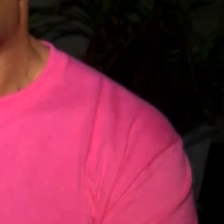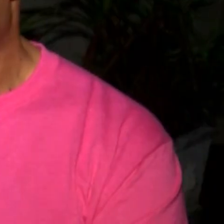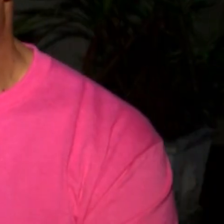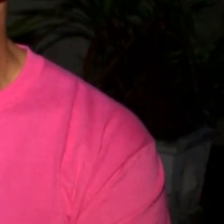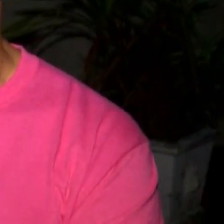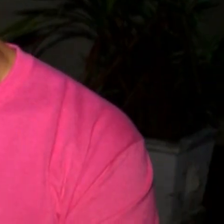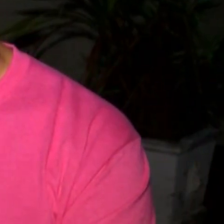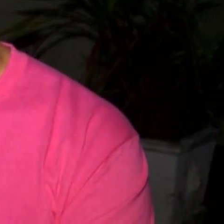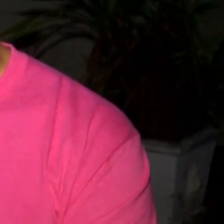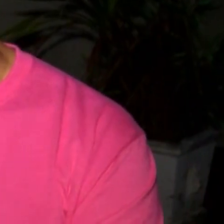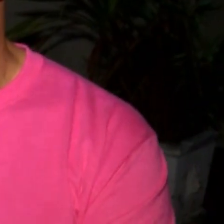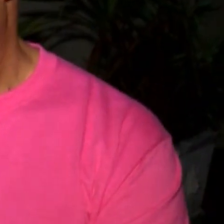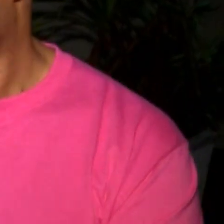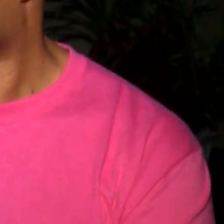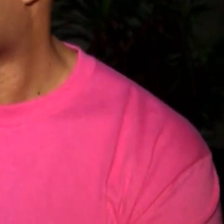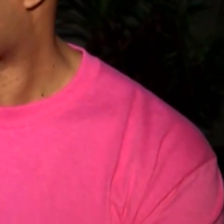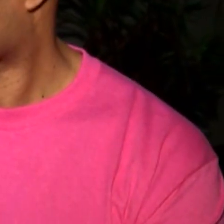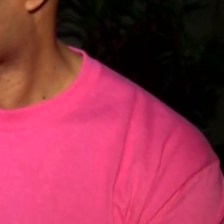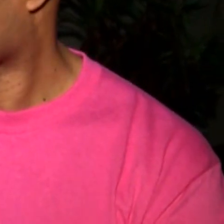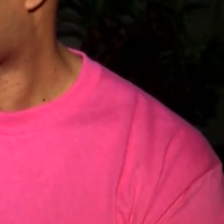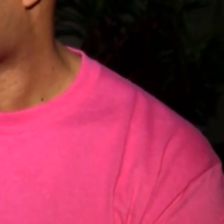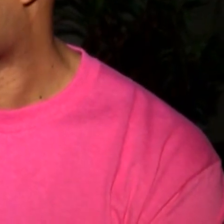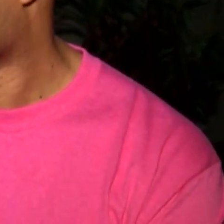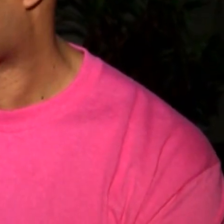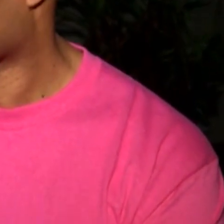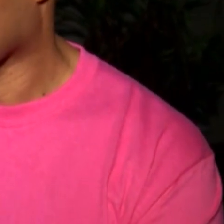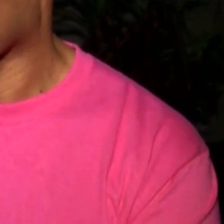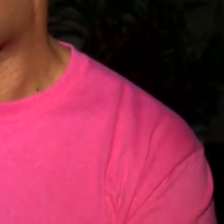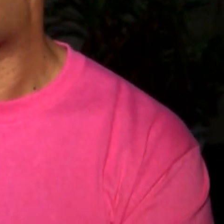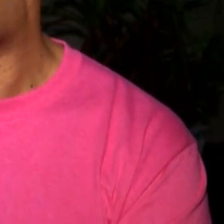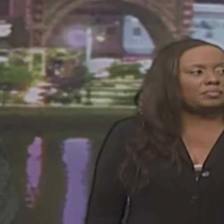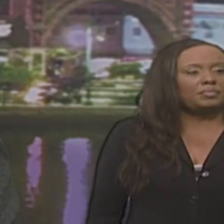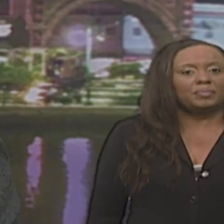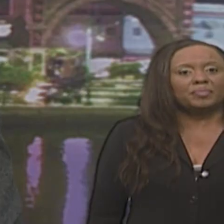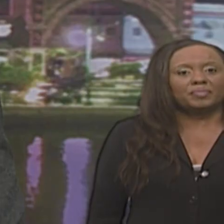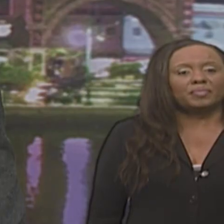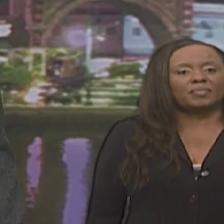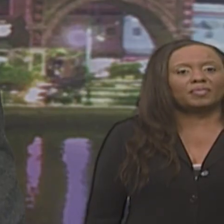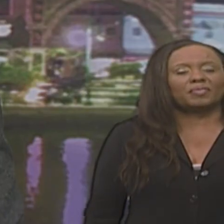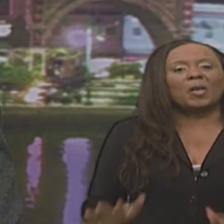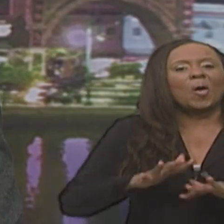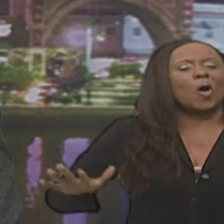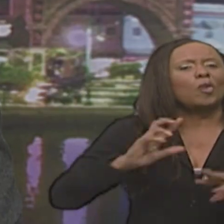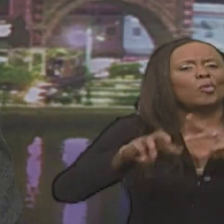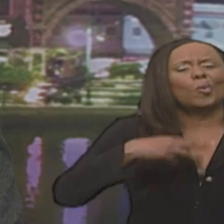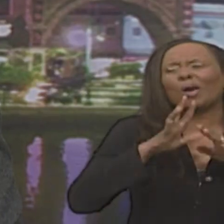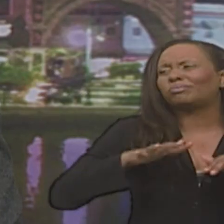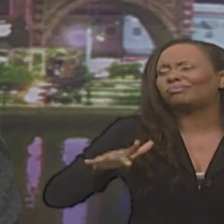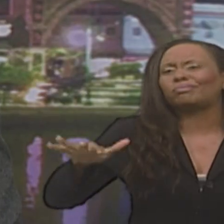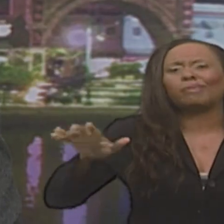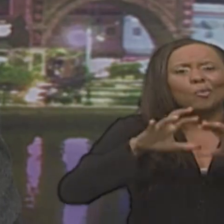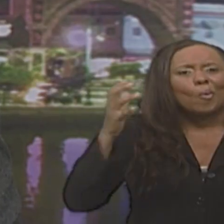years, 17 years, 18 years. So somebody has to go into the files and dig that up. The international craze